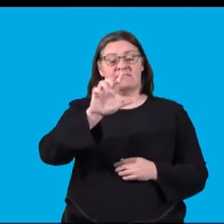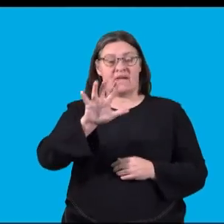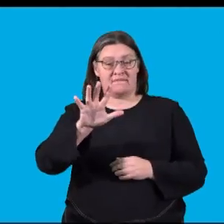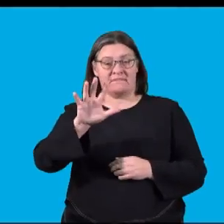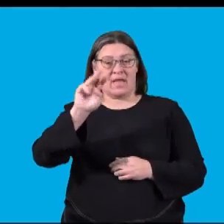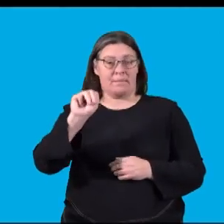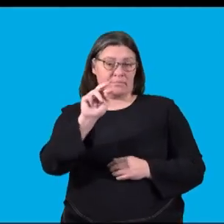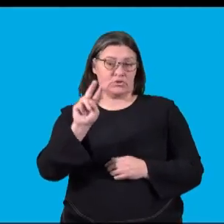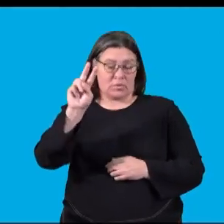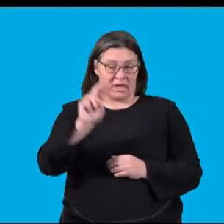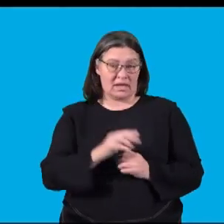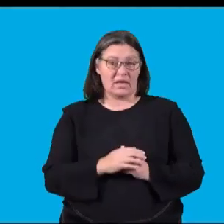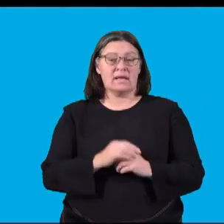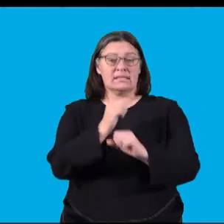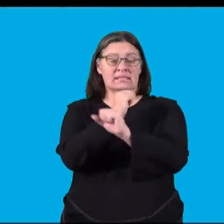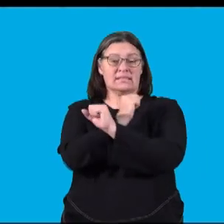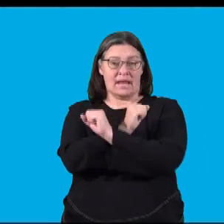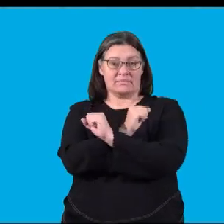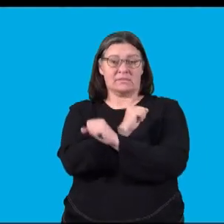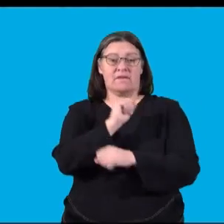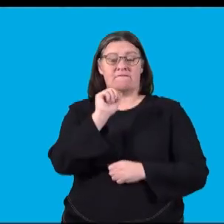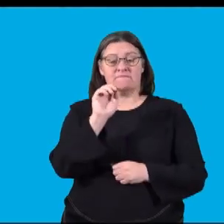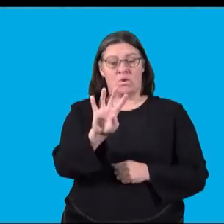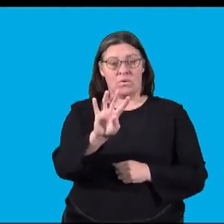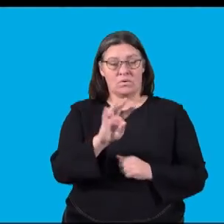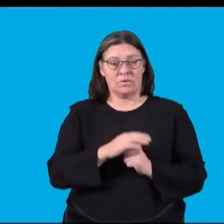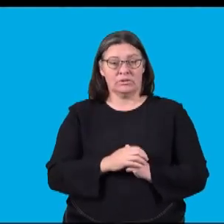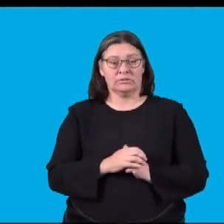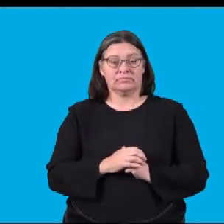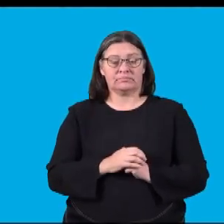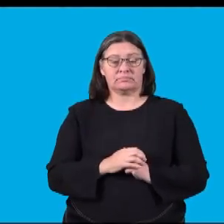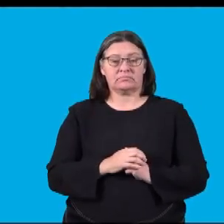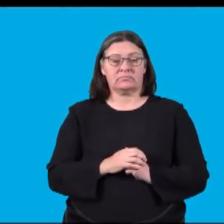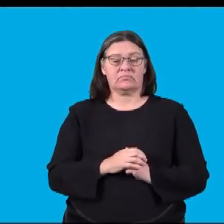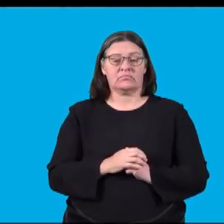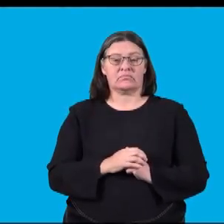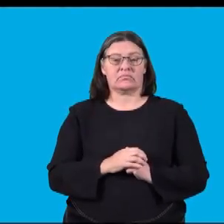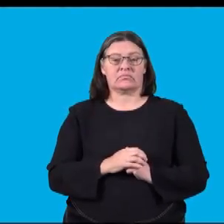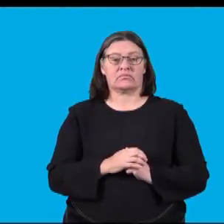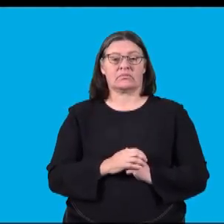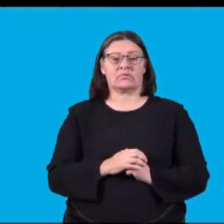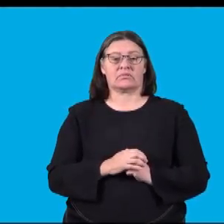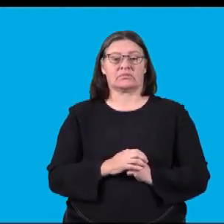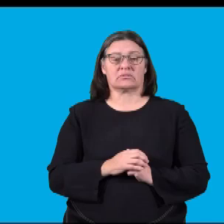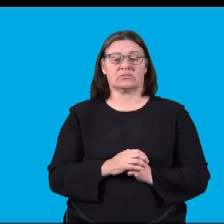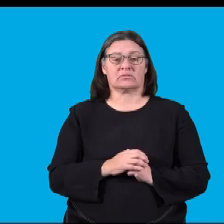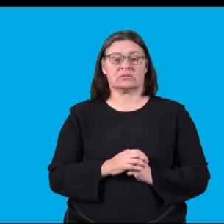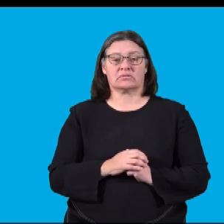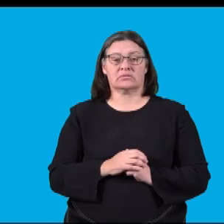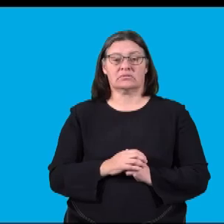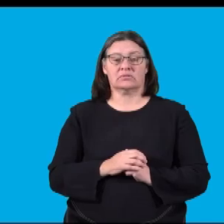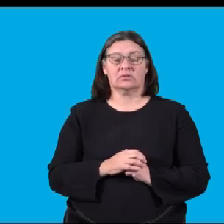175. 175, then we say this is being paid